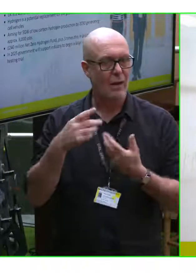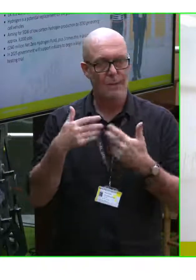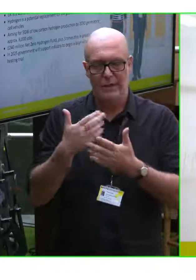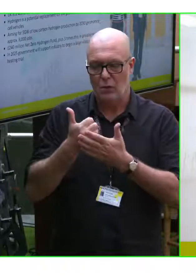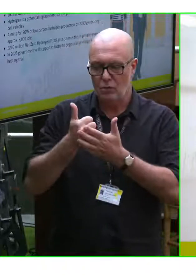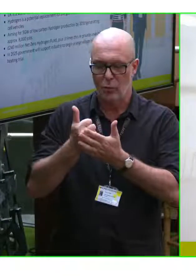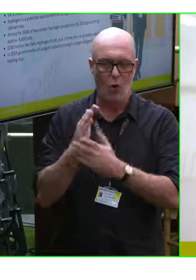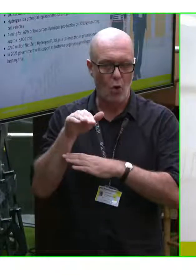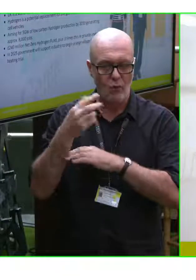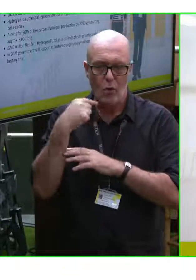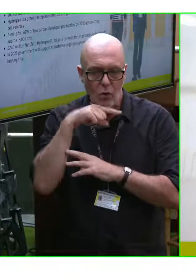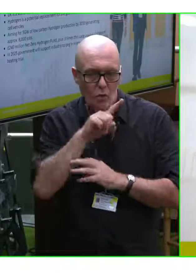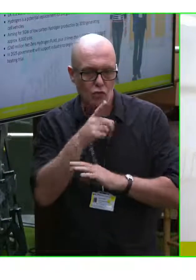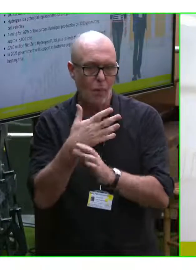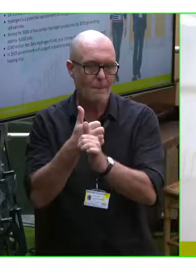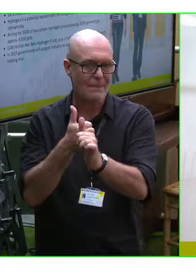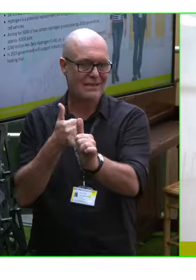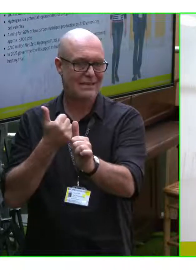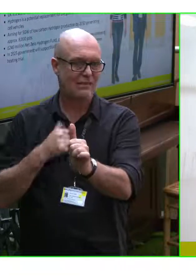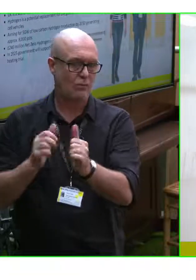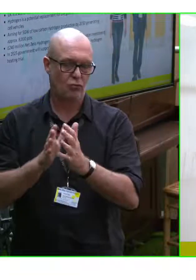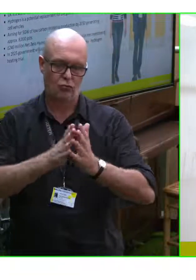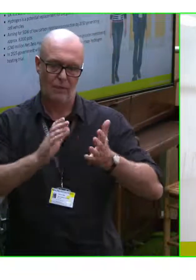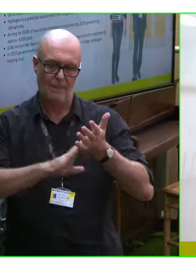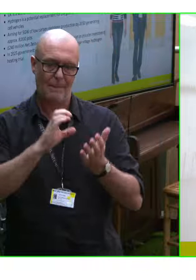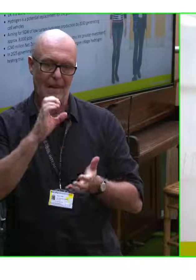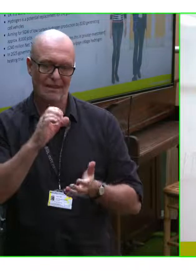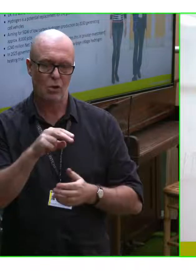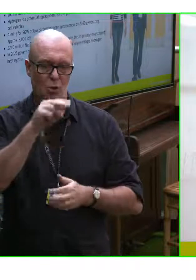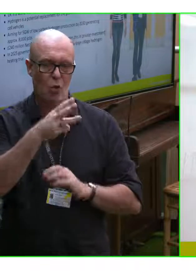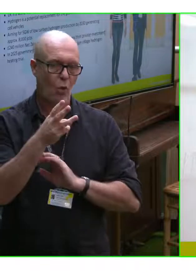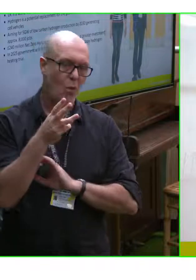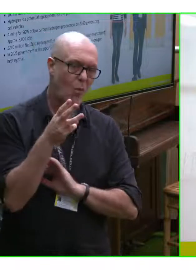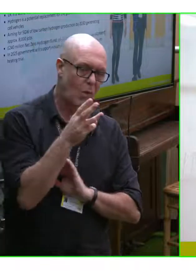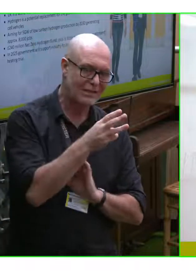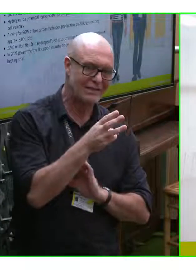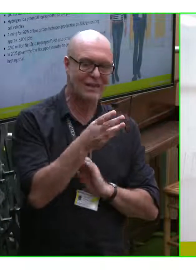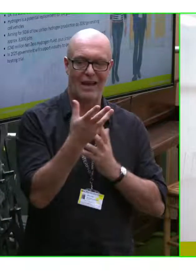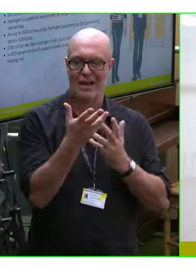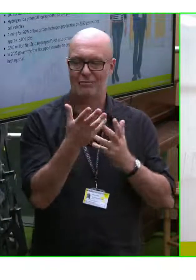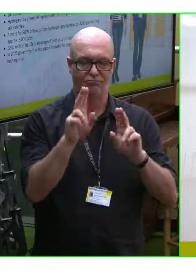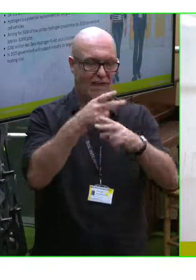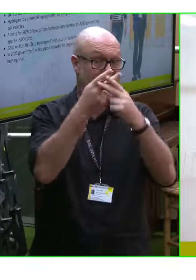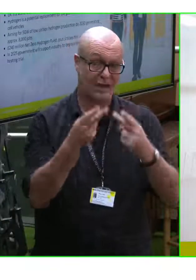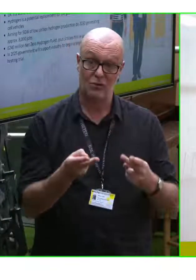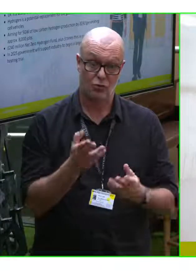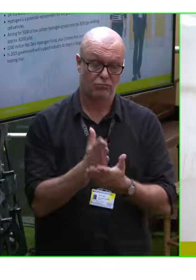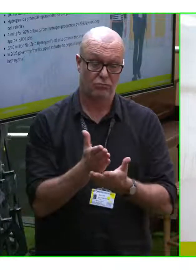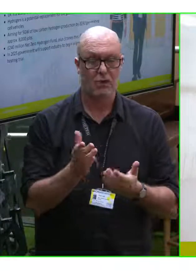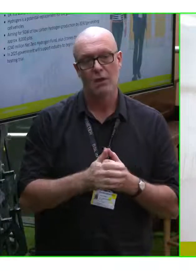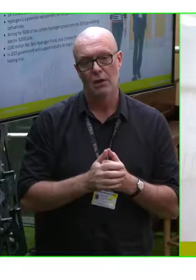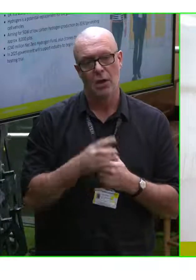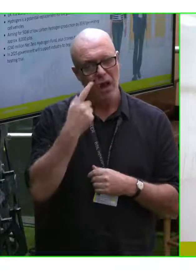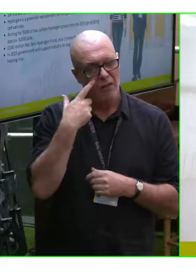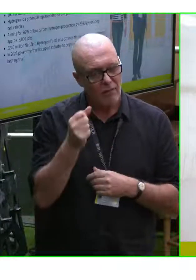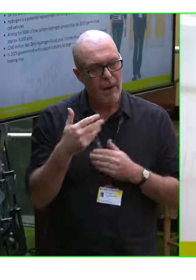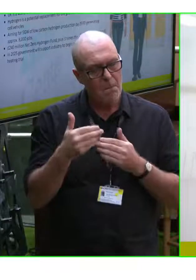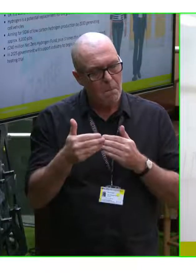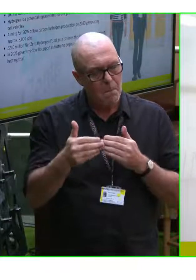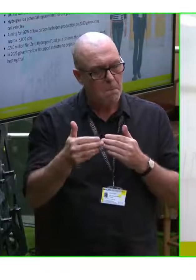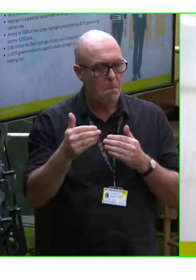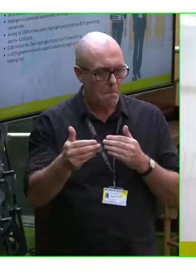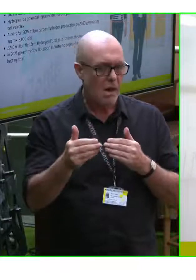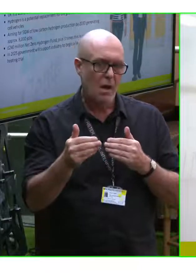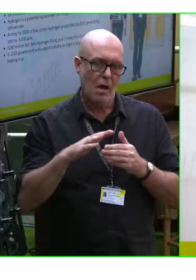over 100 businesses that have come from Greater Manchester, the wider Northwest, and more international. I think what we're finding more and more is as